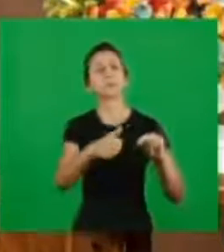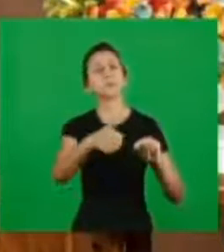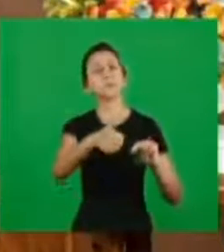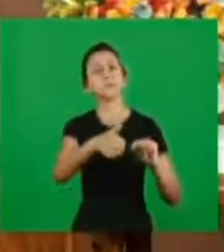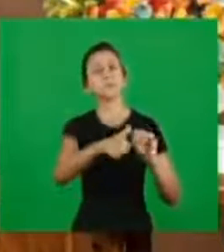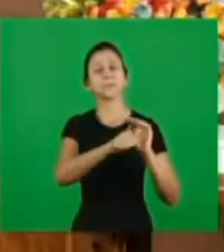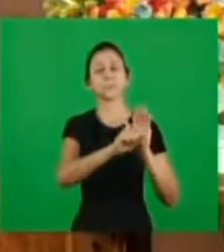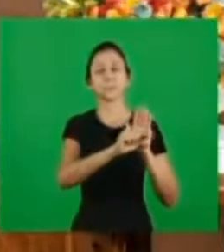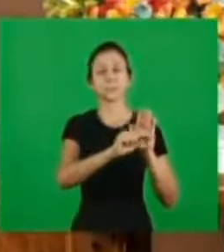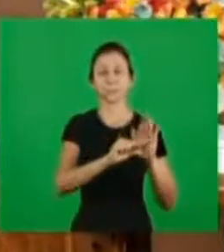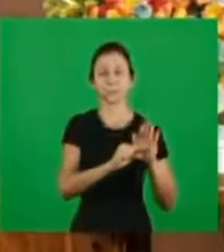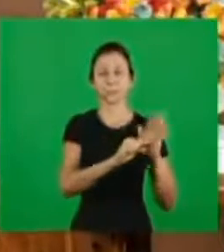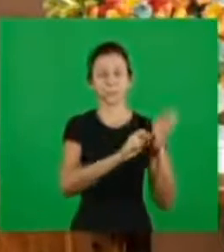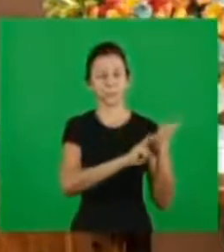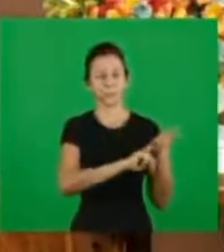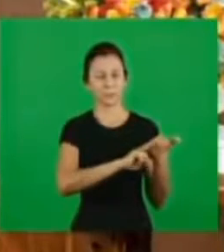letter